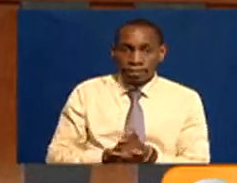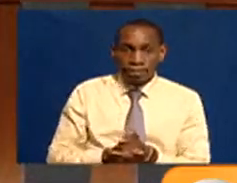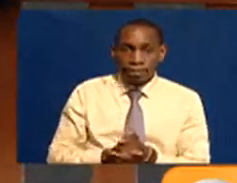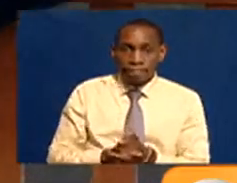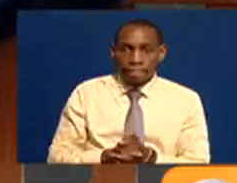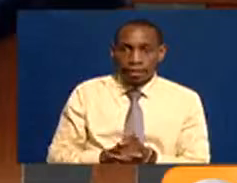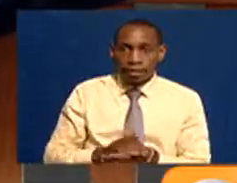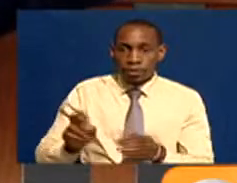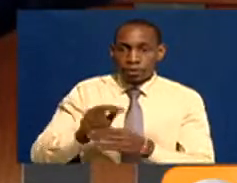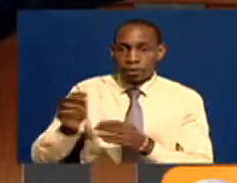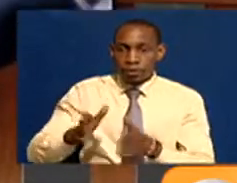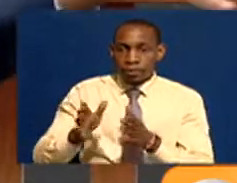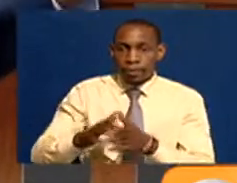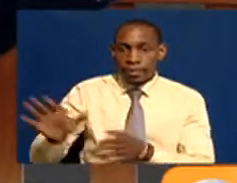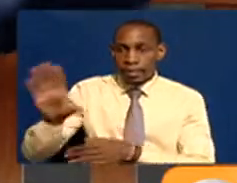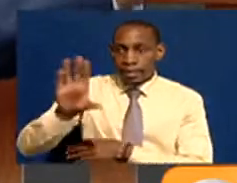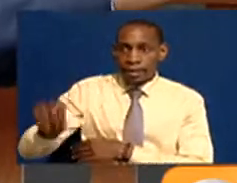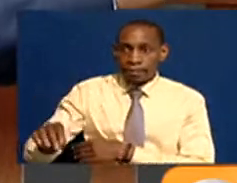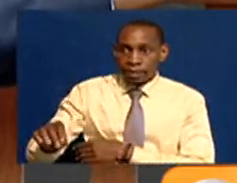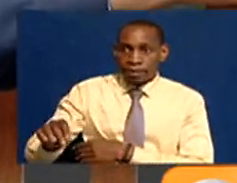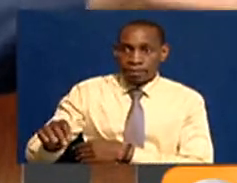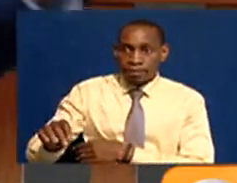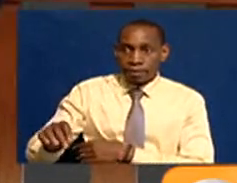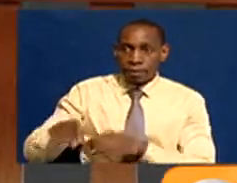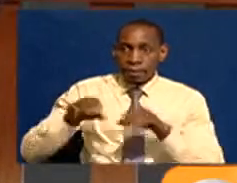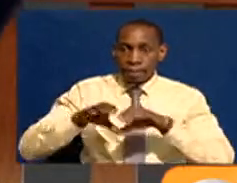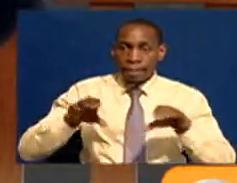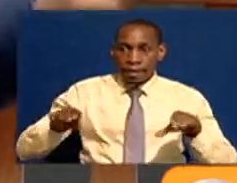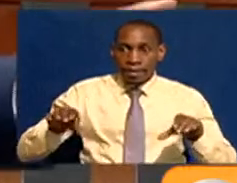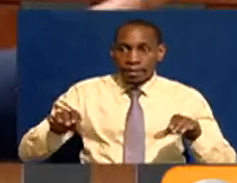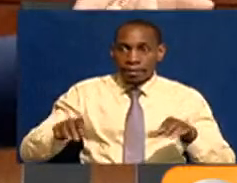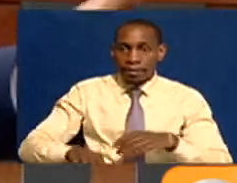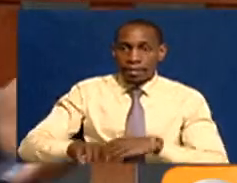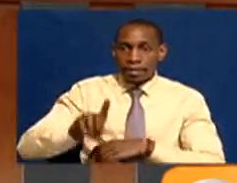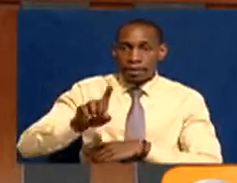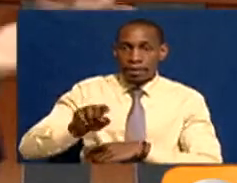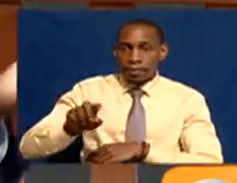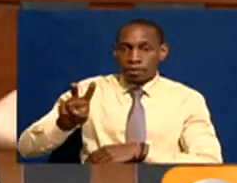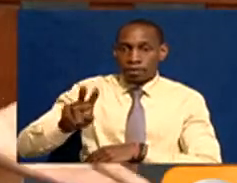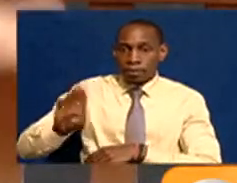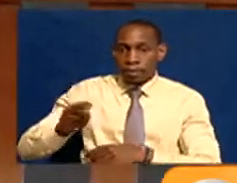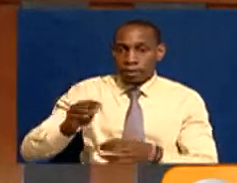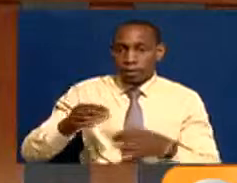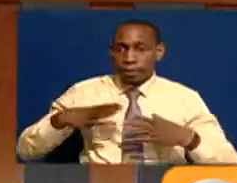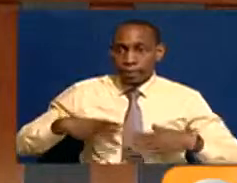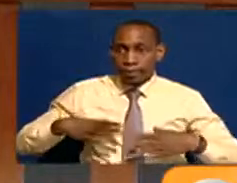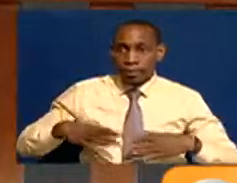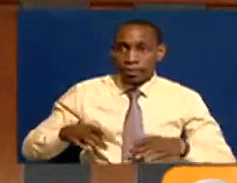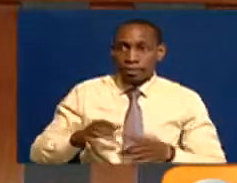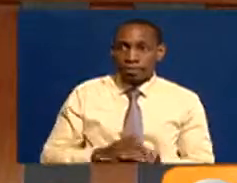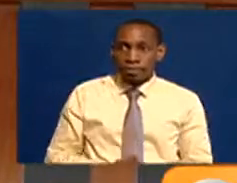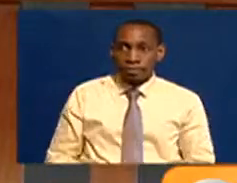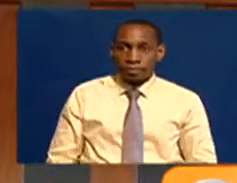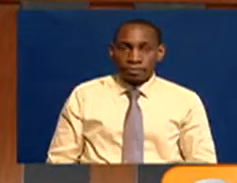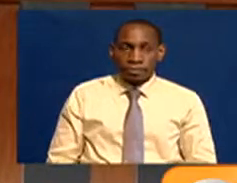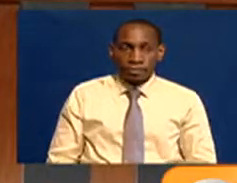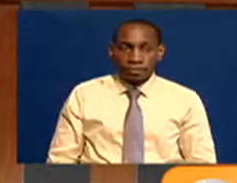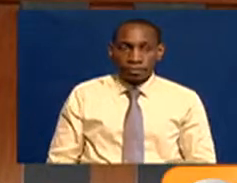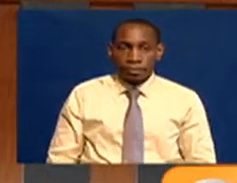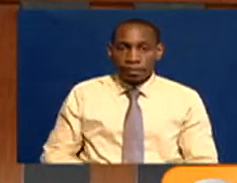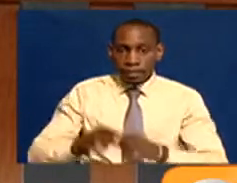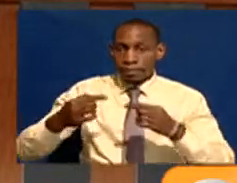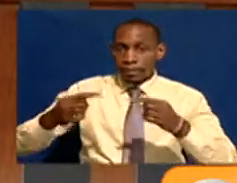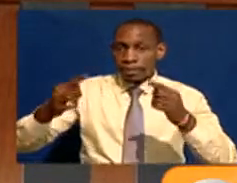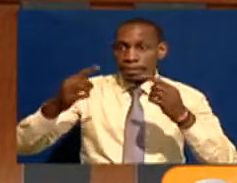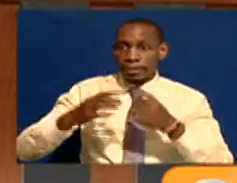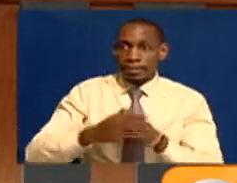we take advantage of this huge African market of 1.2 billion people, and we will be up in the air,